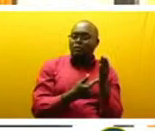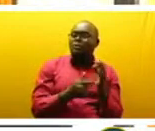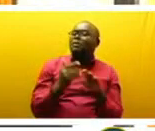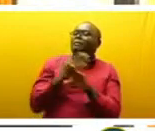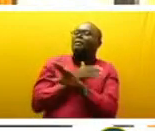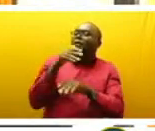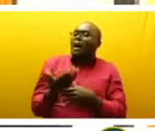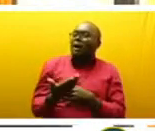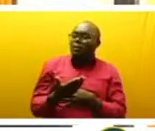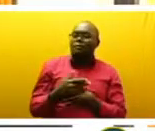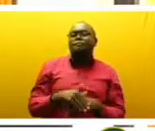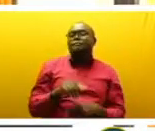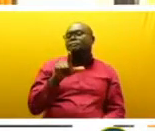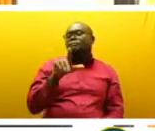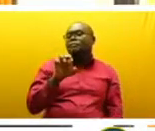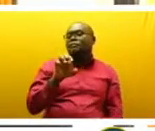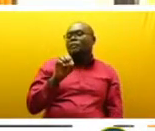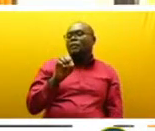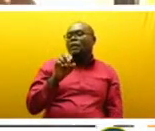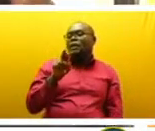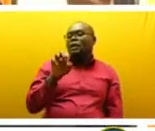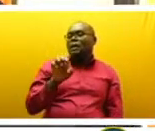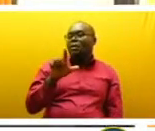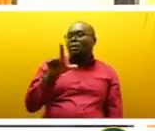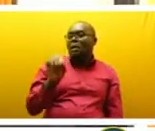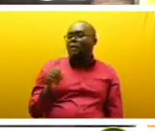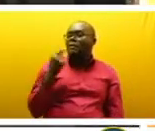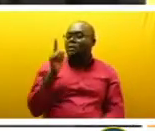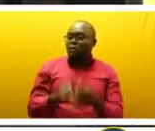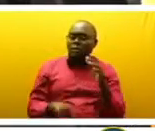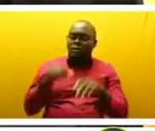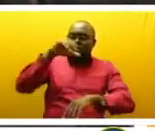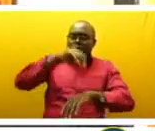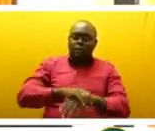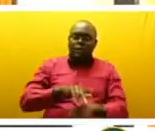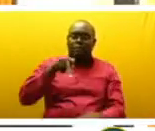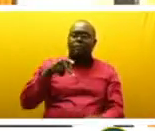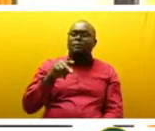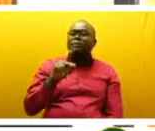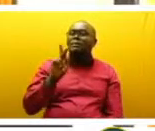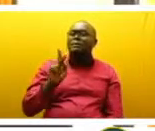Justice Lenaola did ask, when you take a JPEG and it comes out